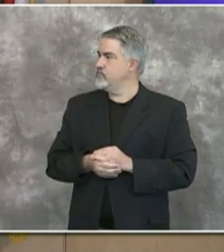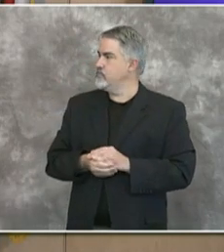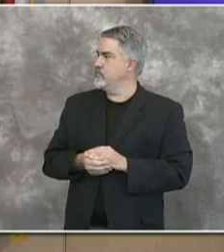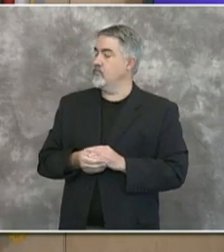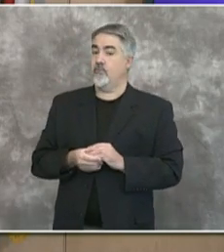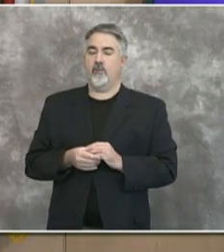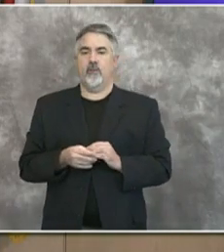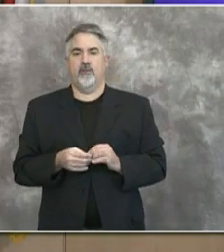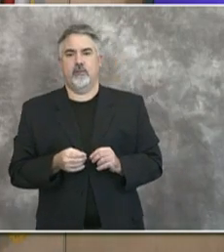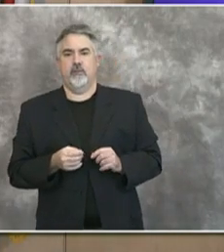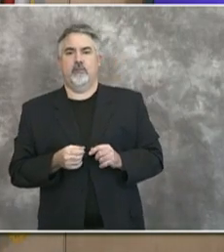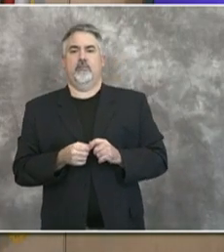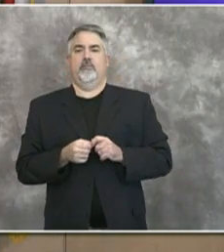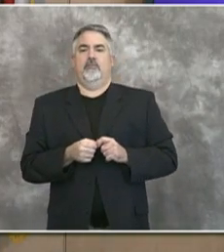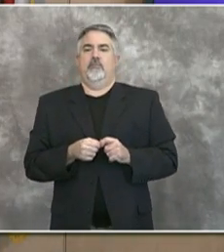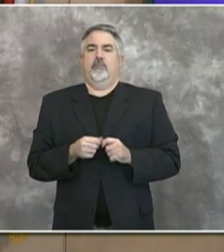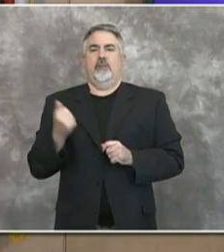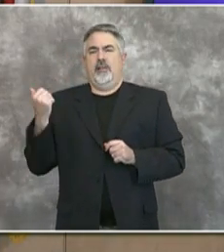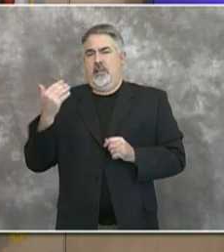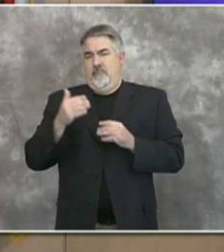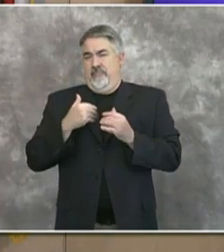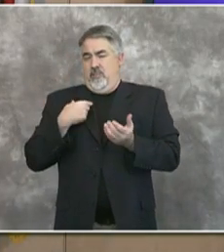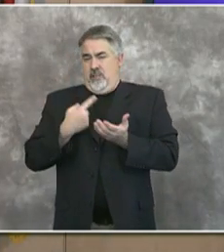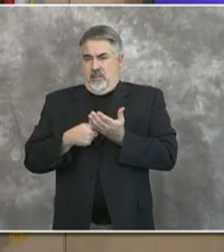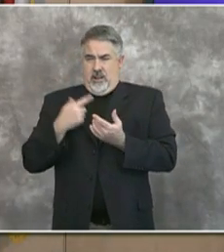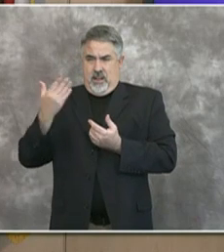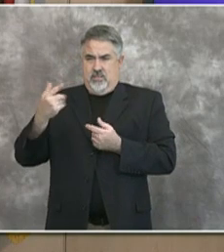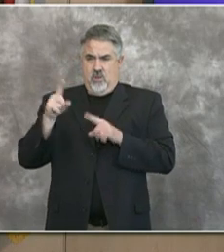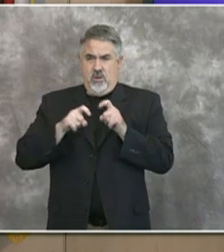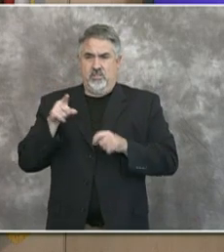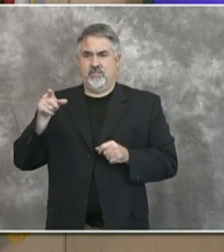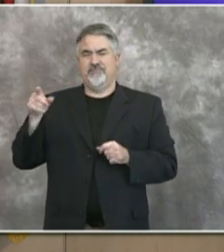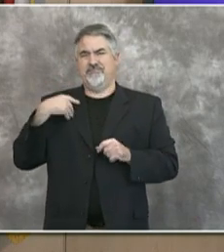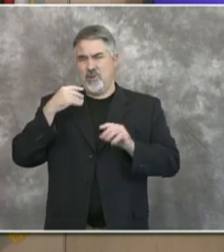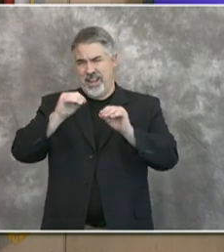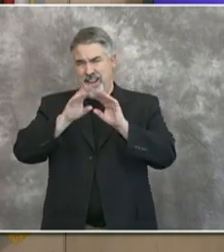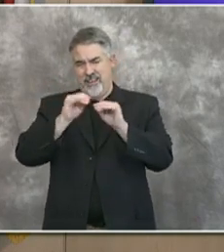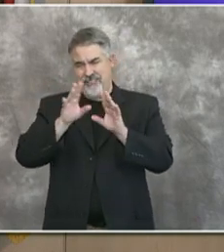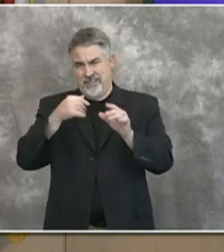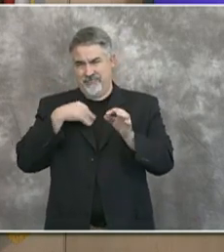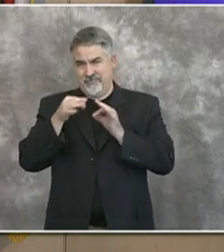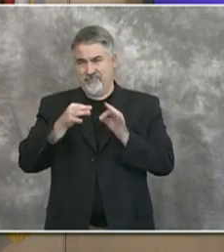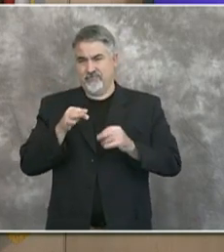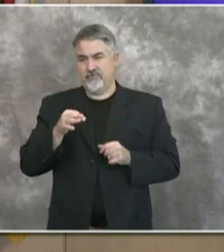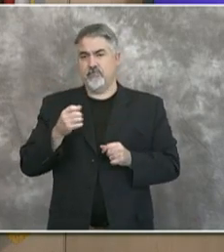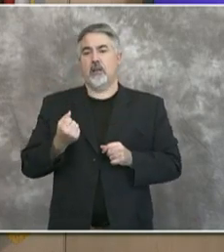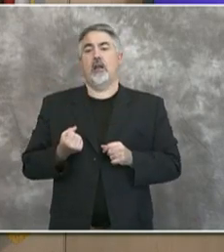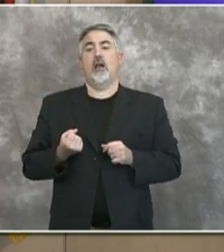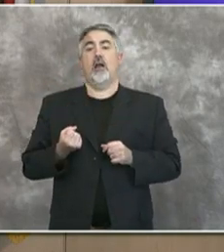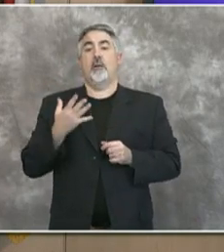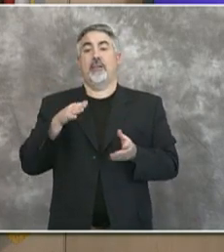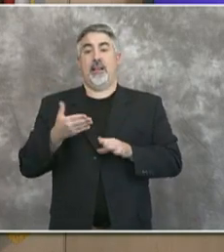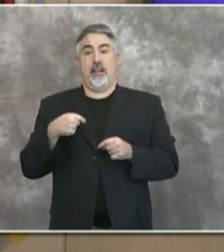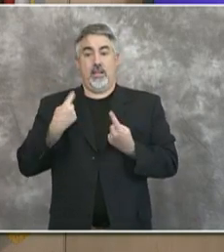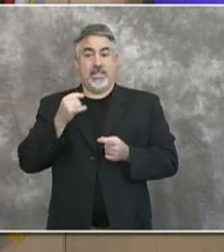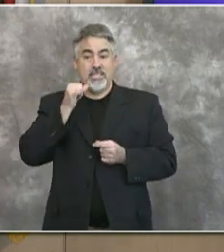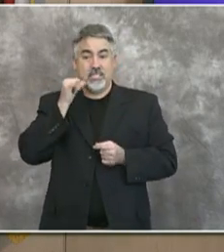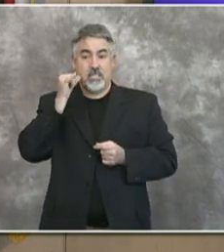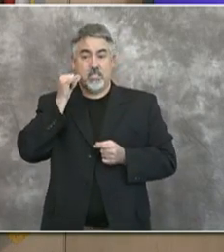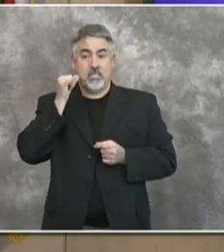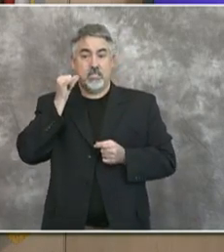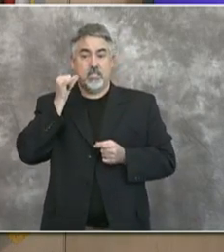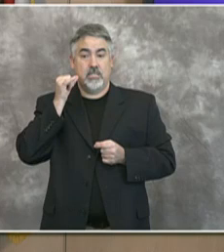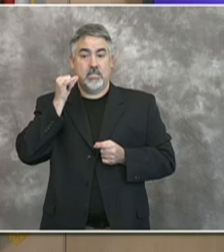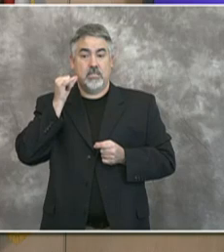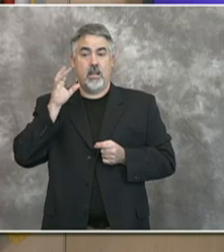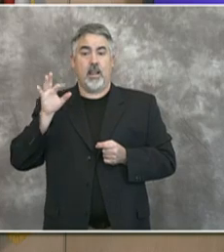Before we go to the next question, I just wanted to clarify one point. The number of deaths that we had yesterday was a total of 96. We had